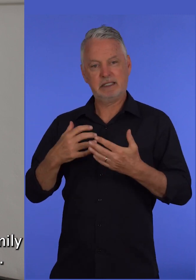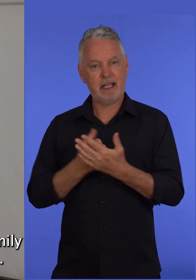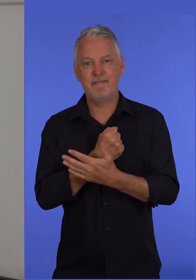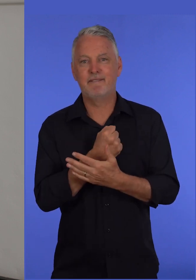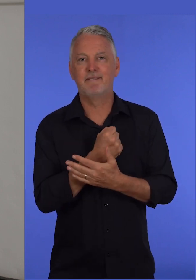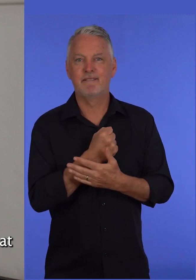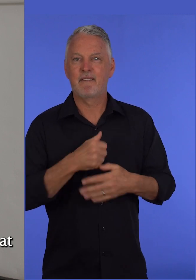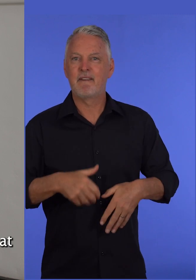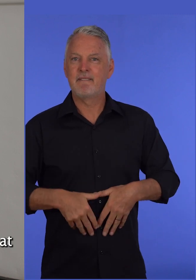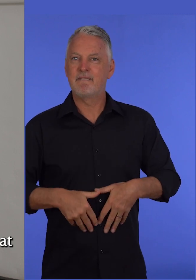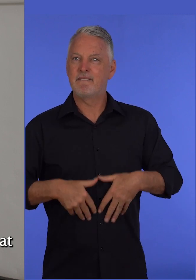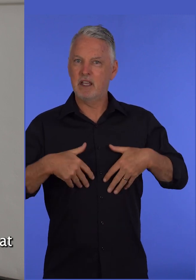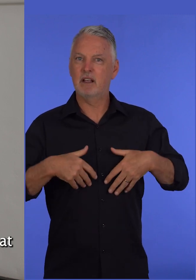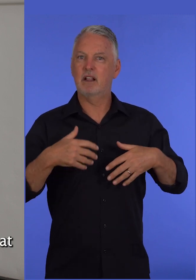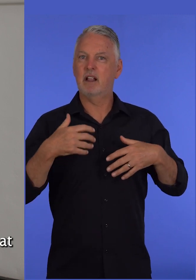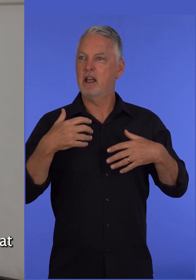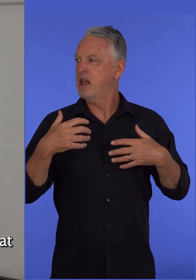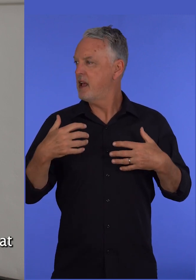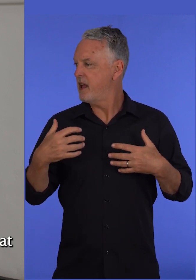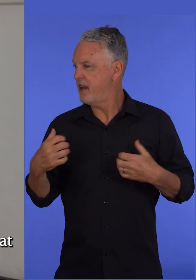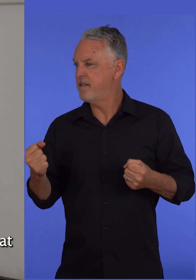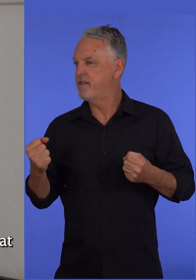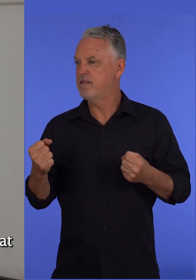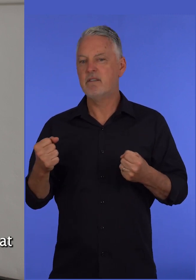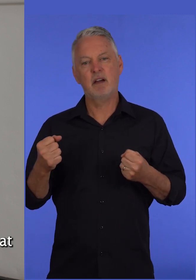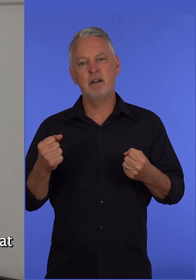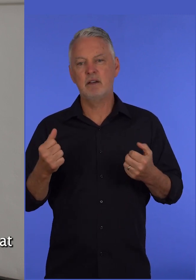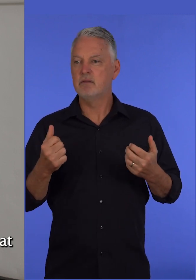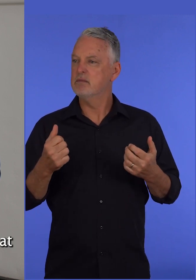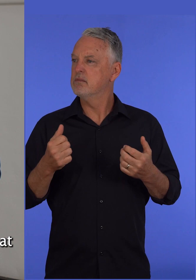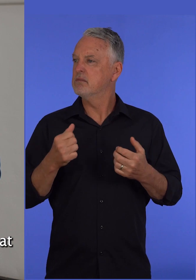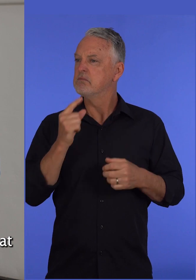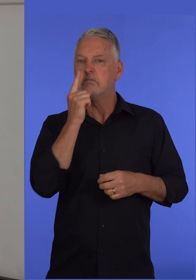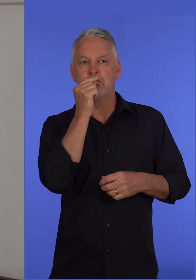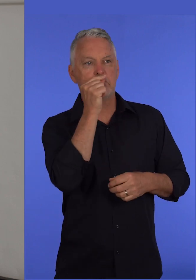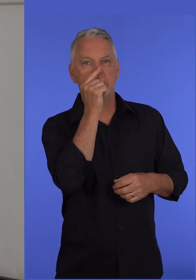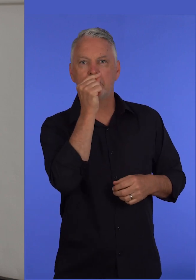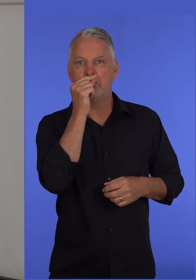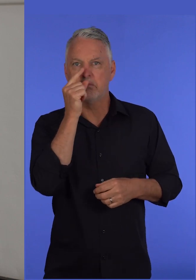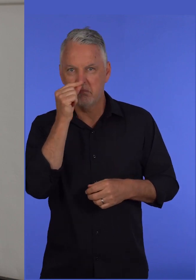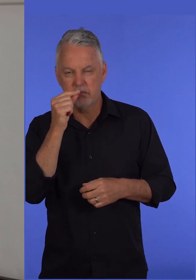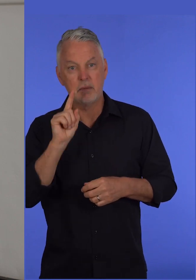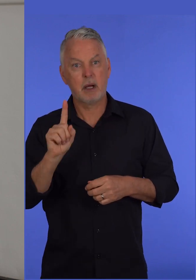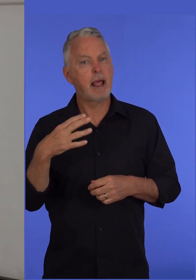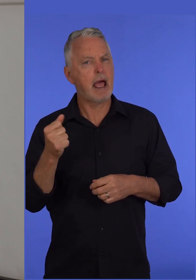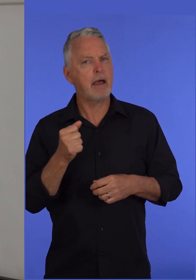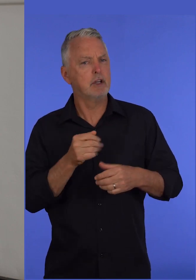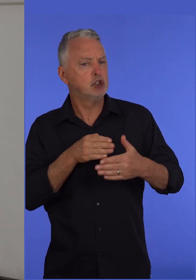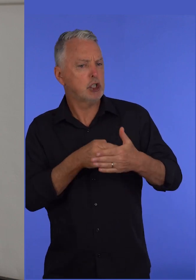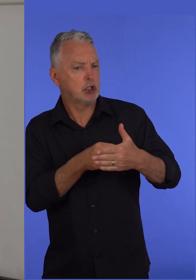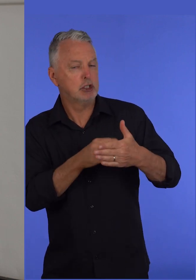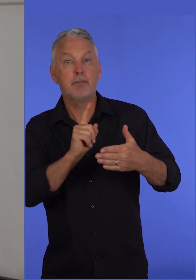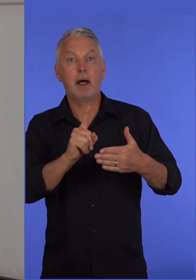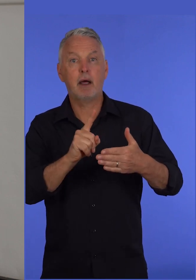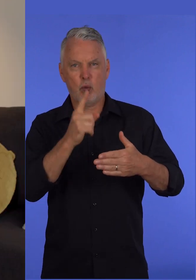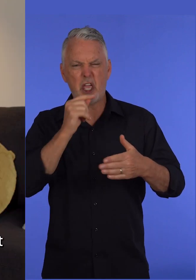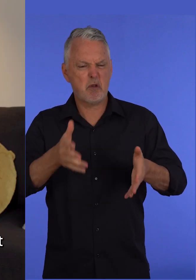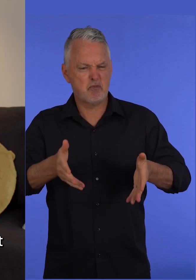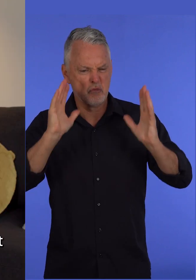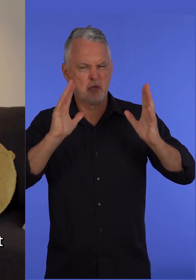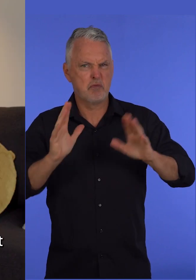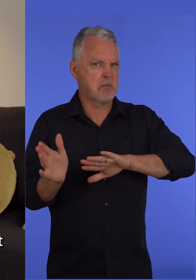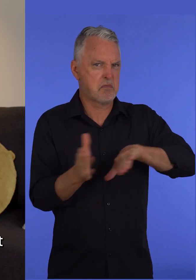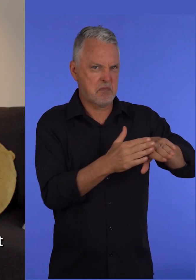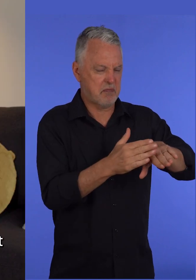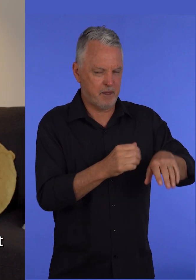are safe, but also there are points that there will be challenge, but that together we can take on that challenge.